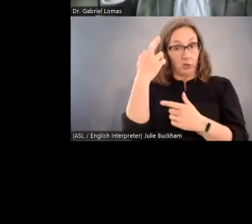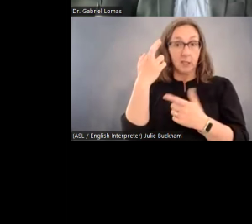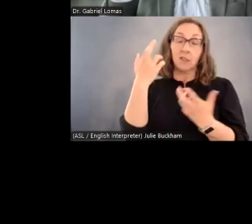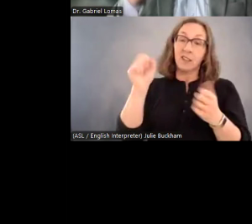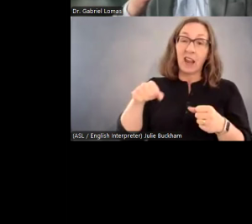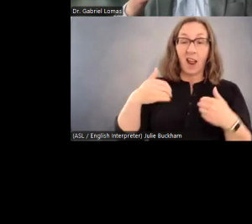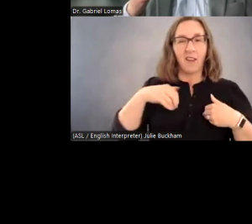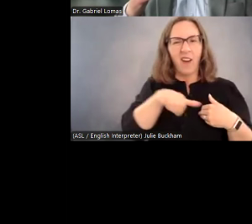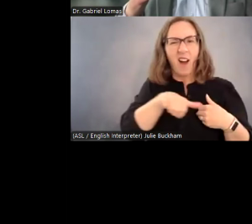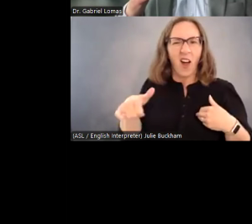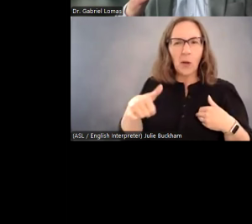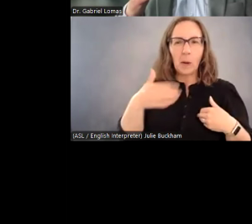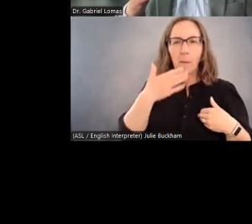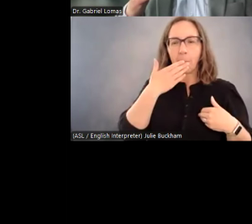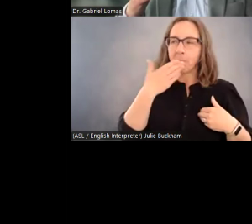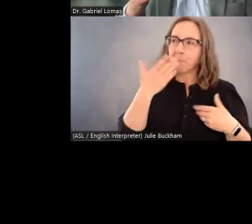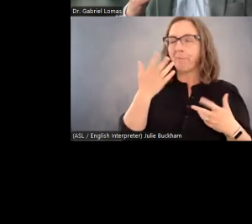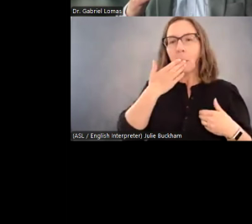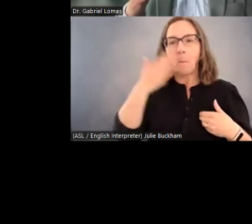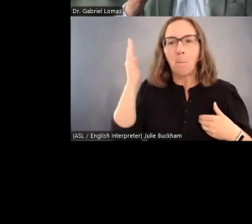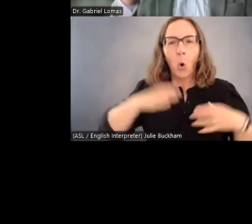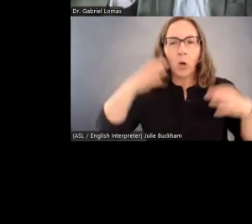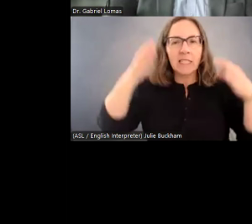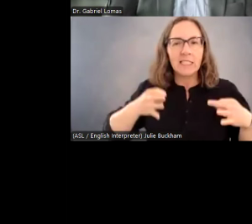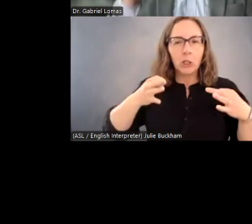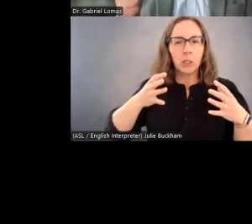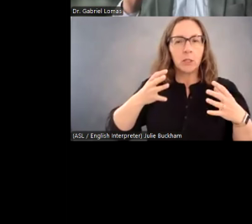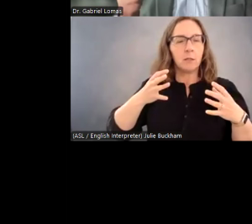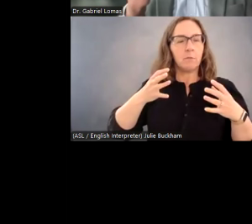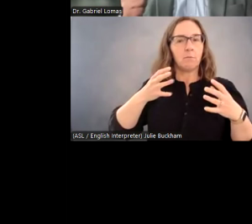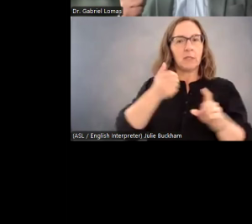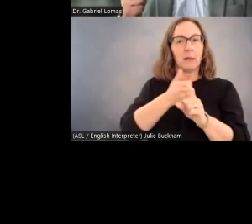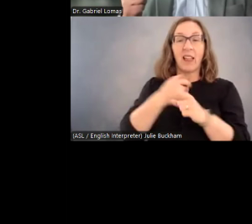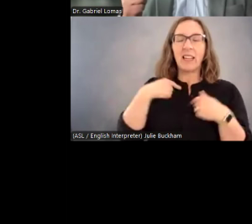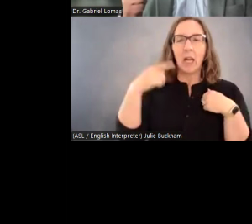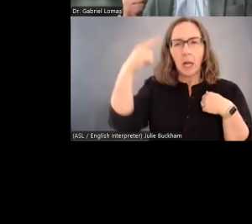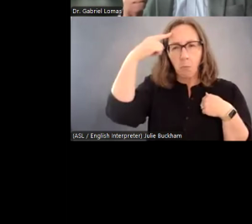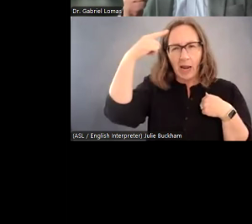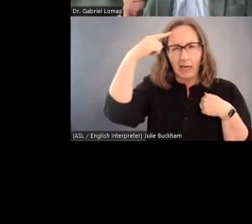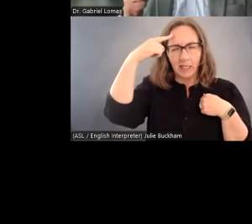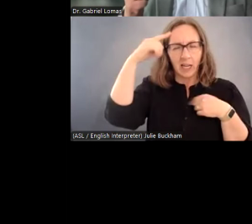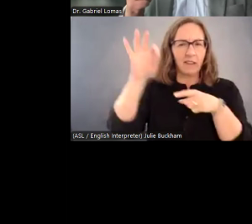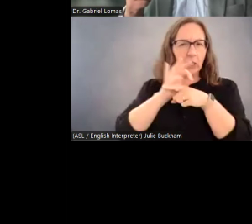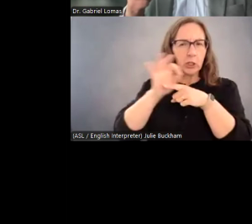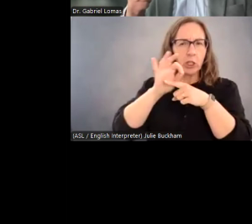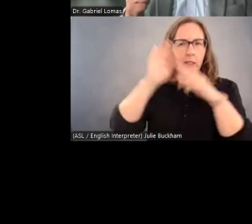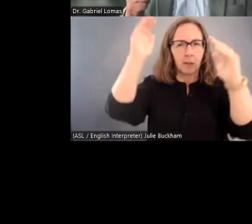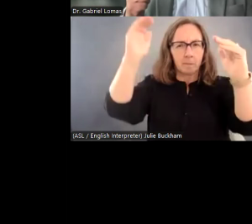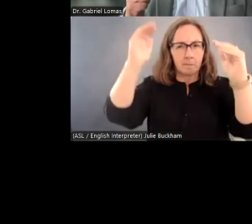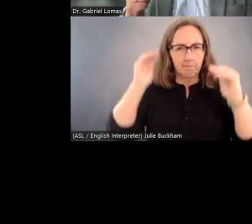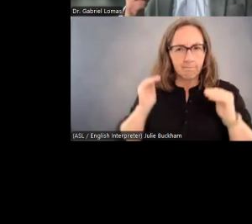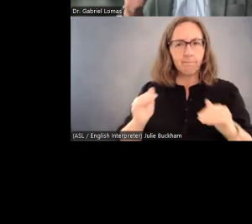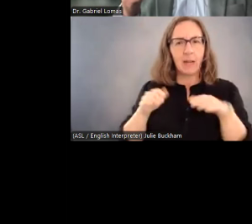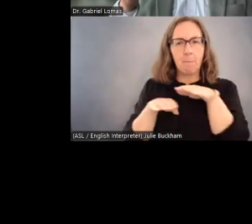they're functioning more in the lower stem of their brain. So it's really basic needs that are being met by their